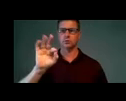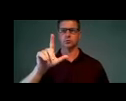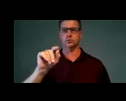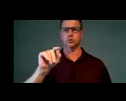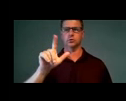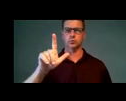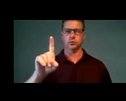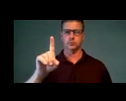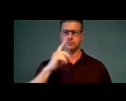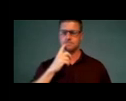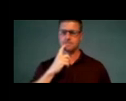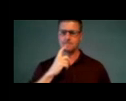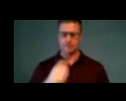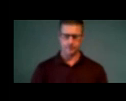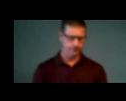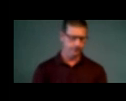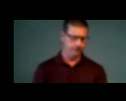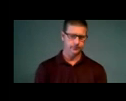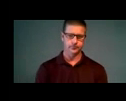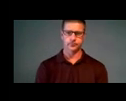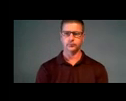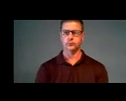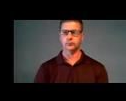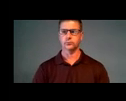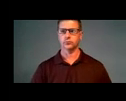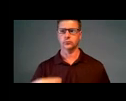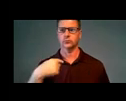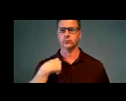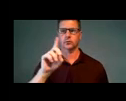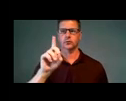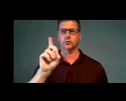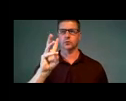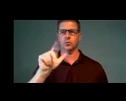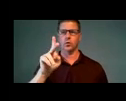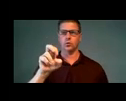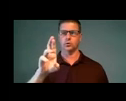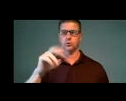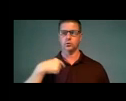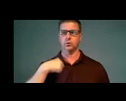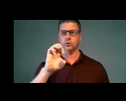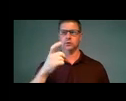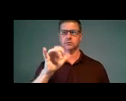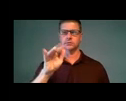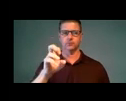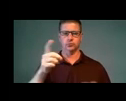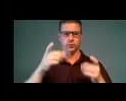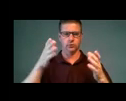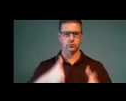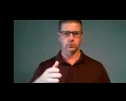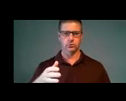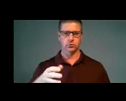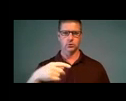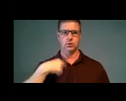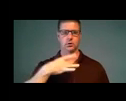URA board. I'm Amani Walker. I'm the Deputy Executive Director of the Redevelopment Authority, and I'd